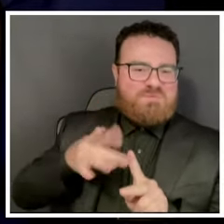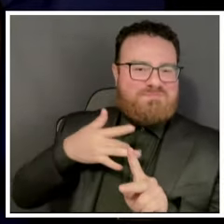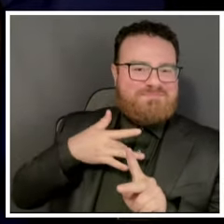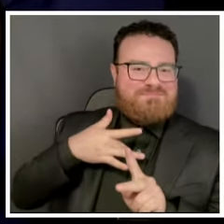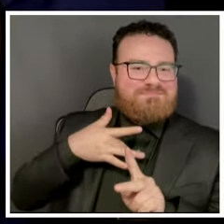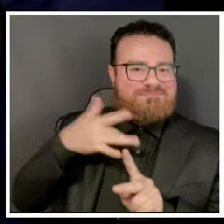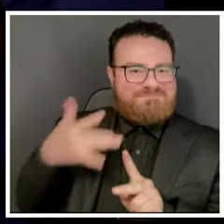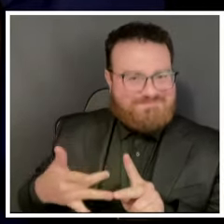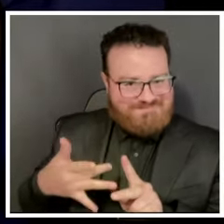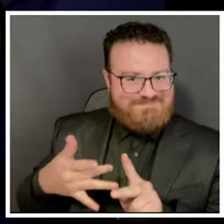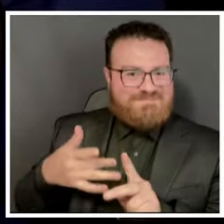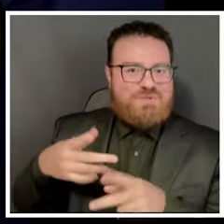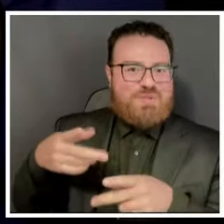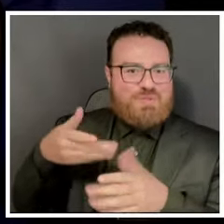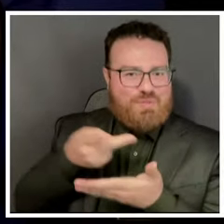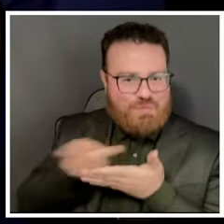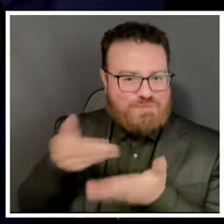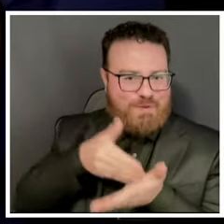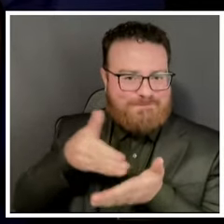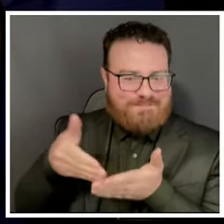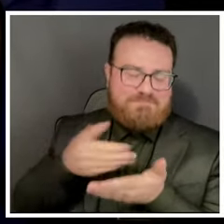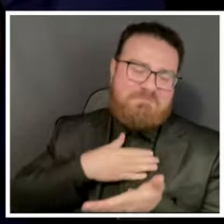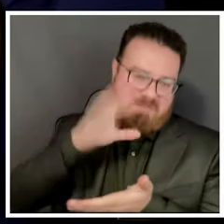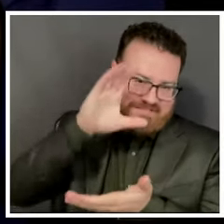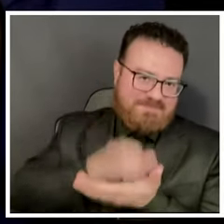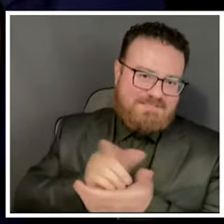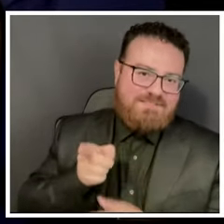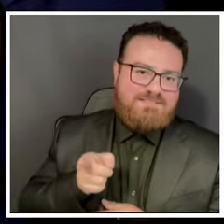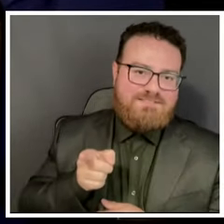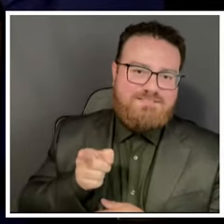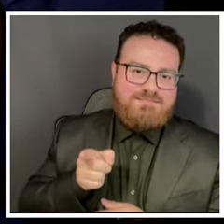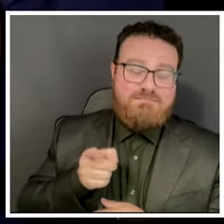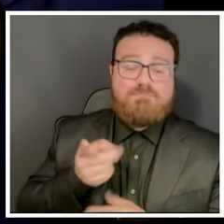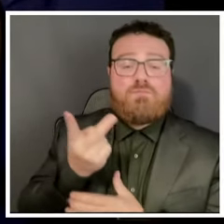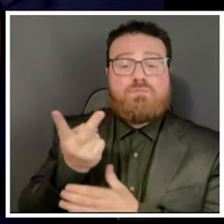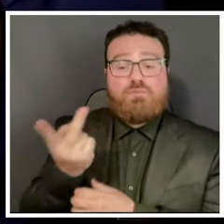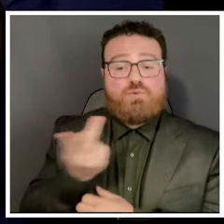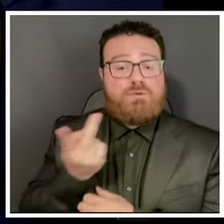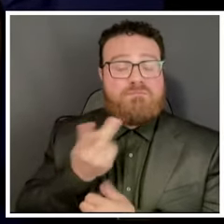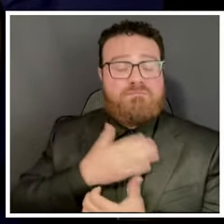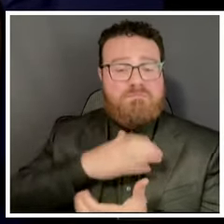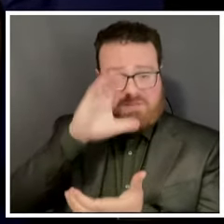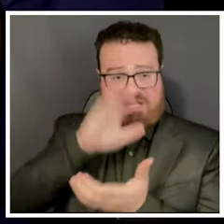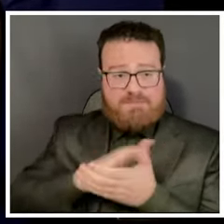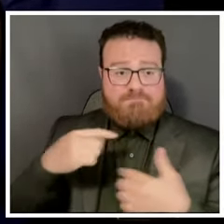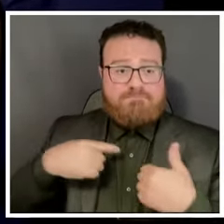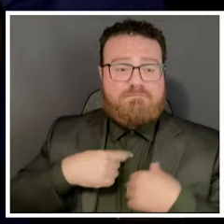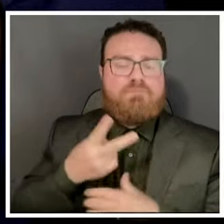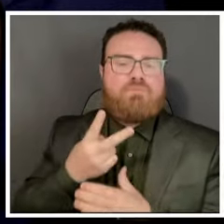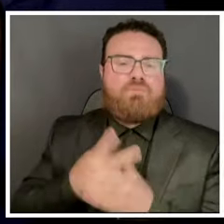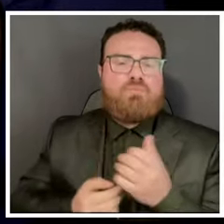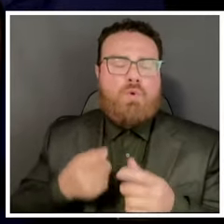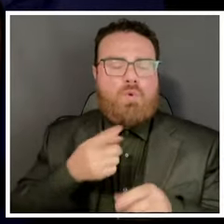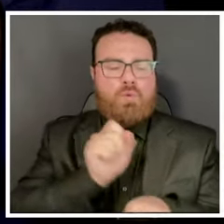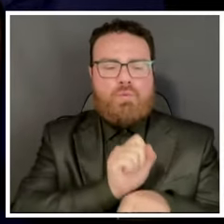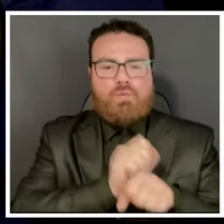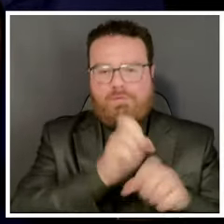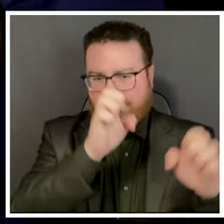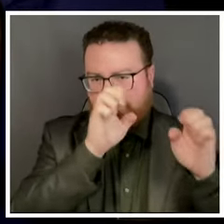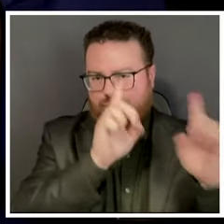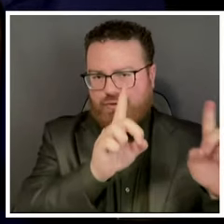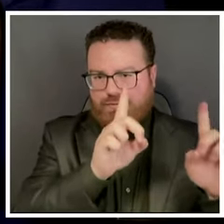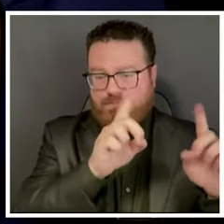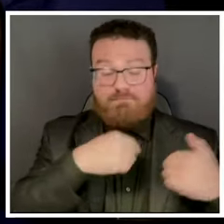Michael and I both have careers in education. I was the first in my family to go to college, and now spend